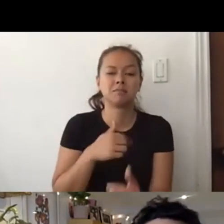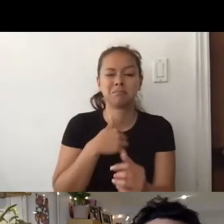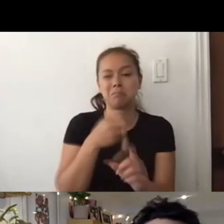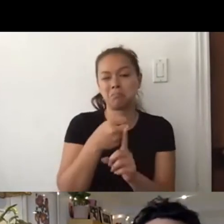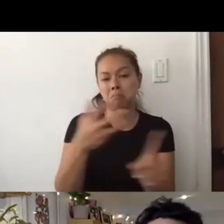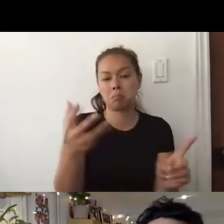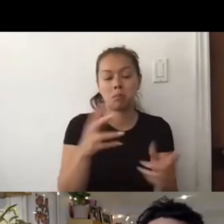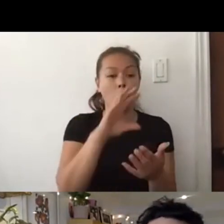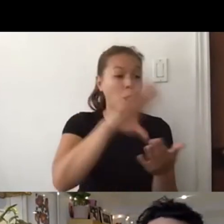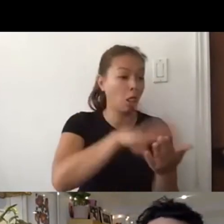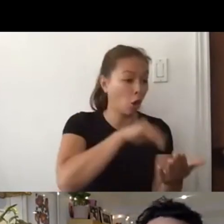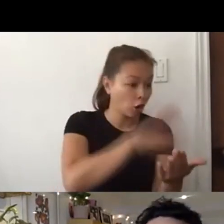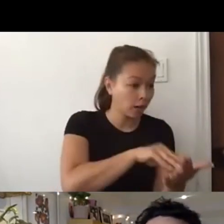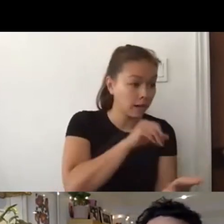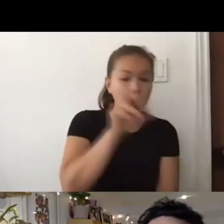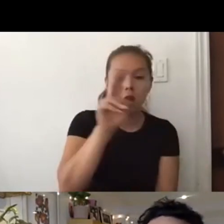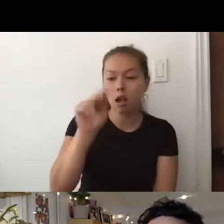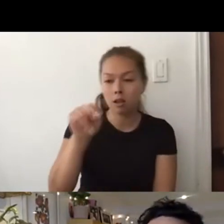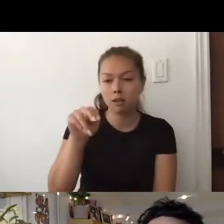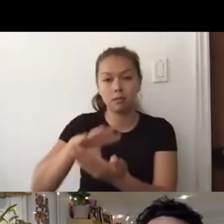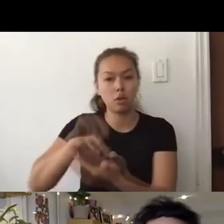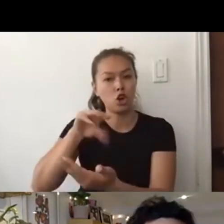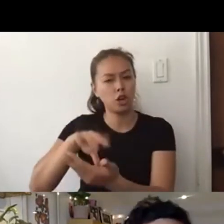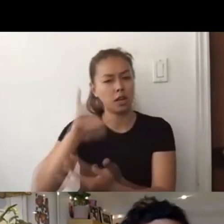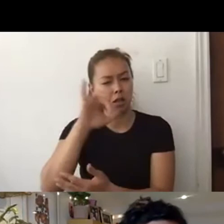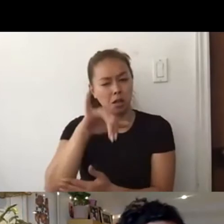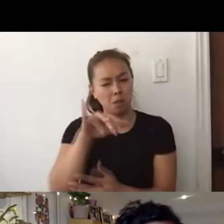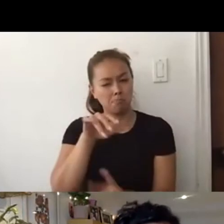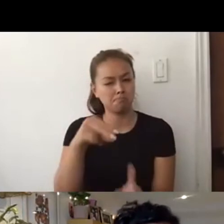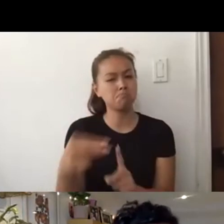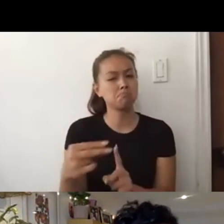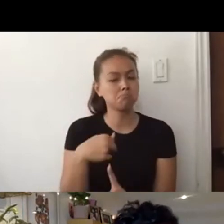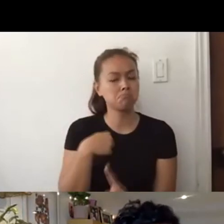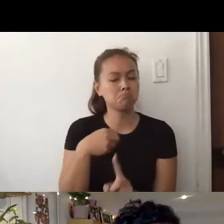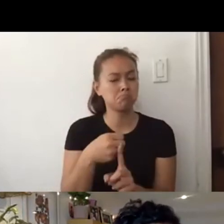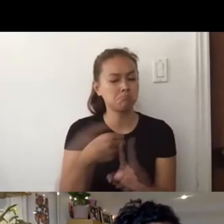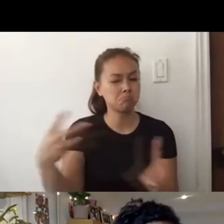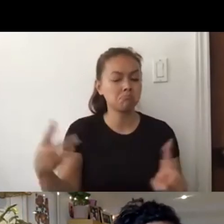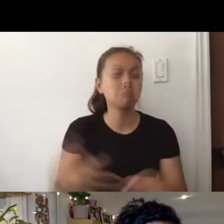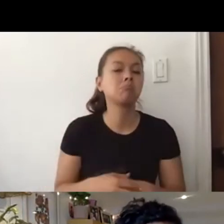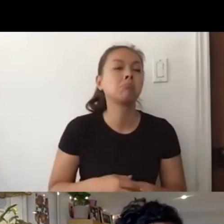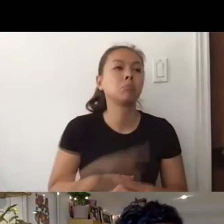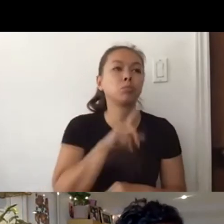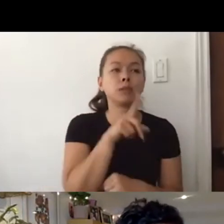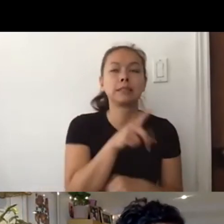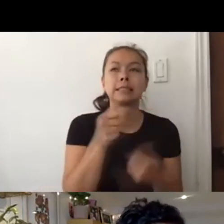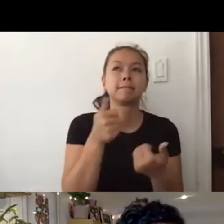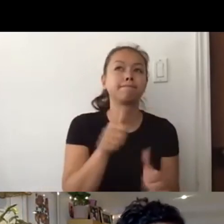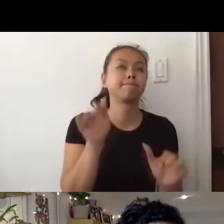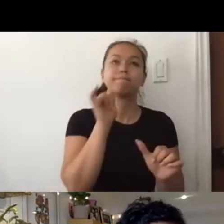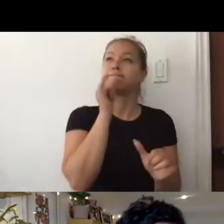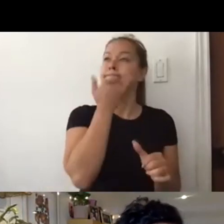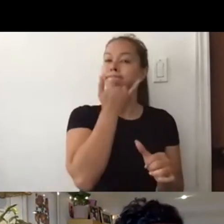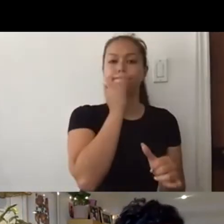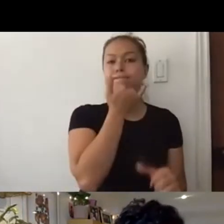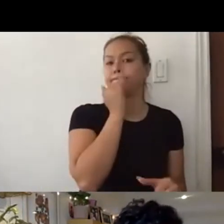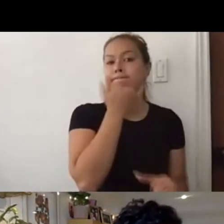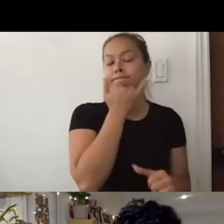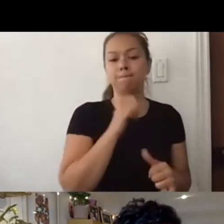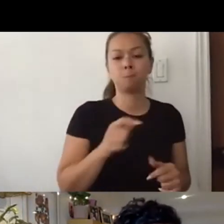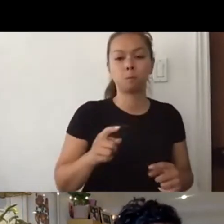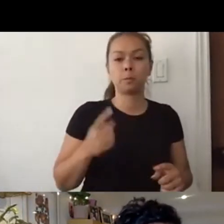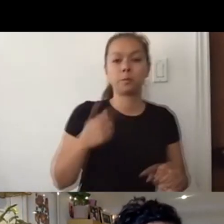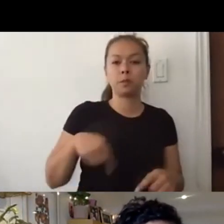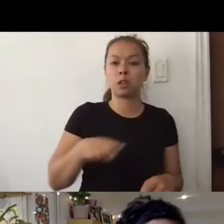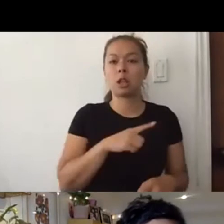where I think no matter what, we're always going to learn that we can always do better. And